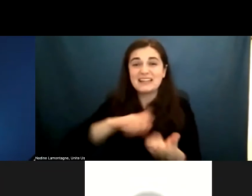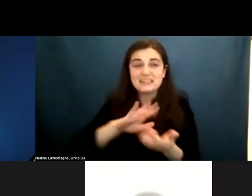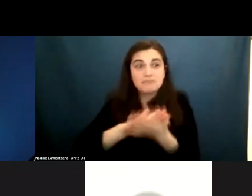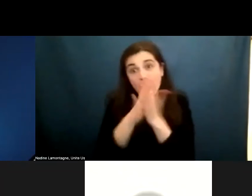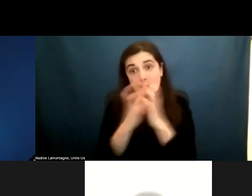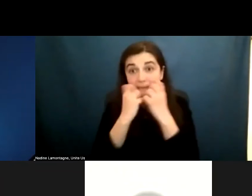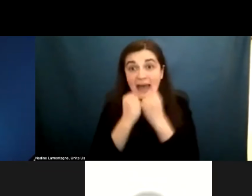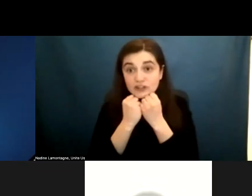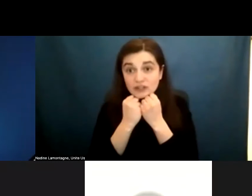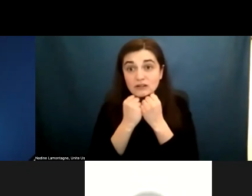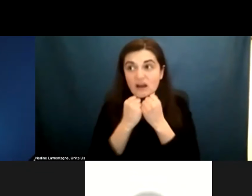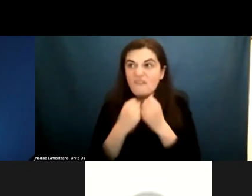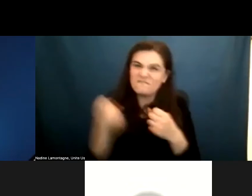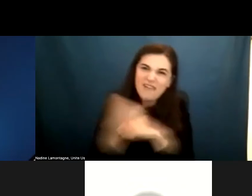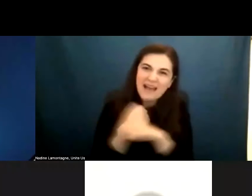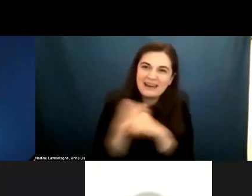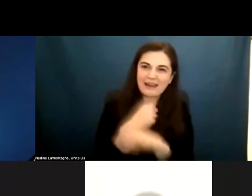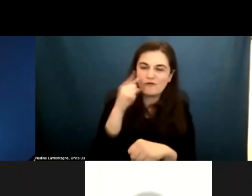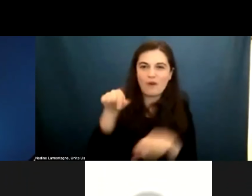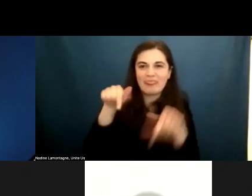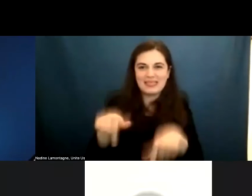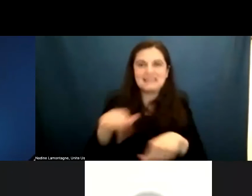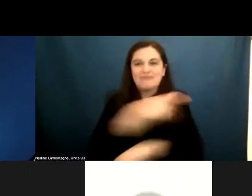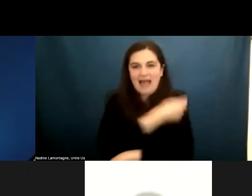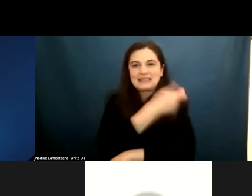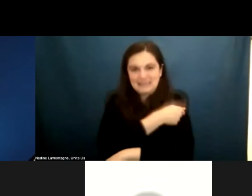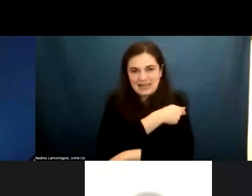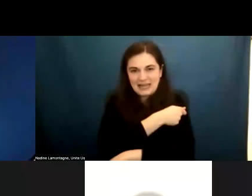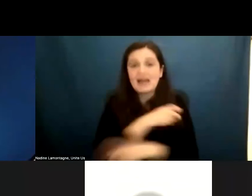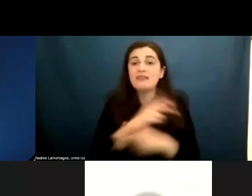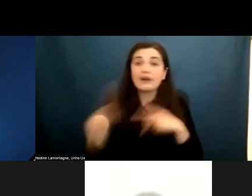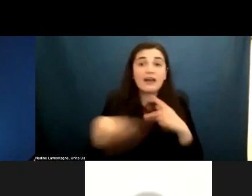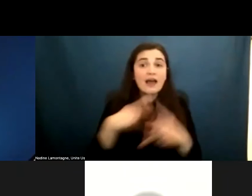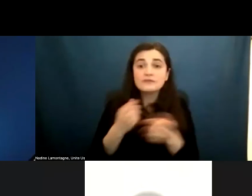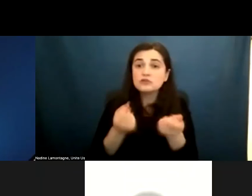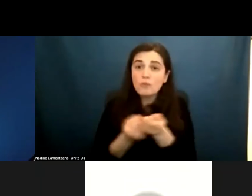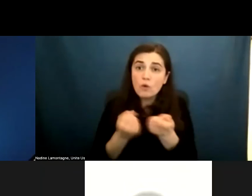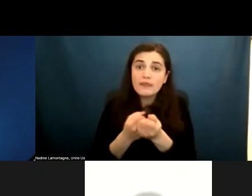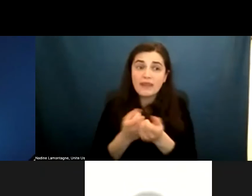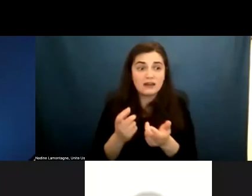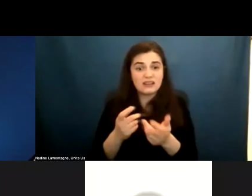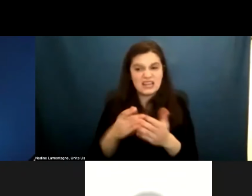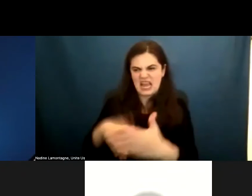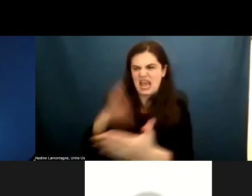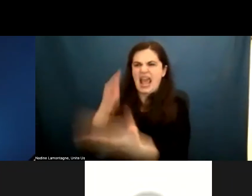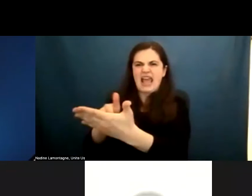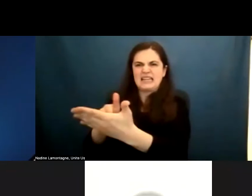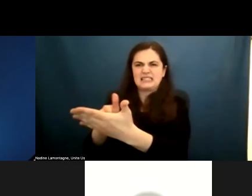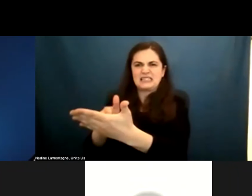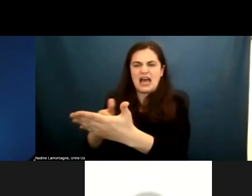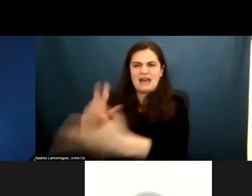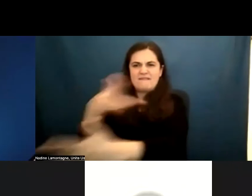And they have found the kind of support and community that anti-vaxxers offer to parents, especially